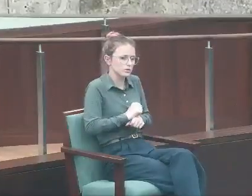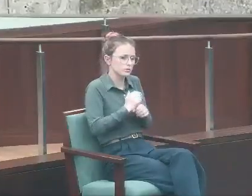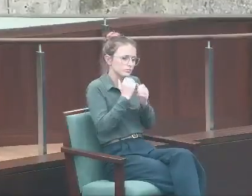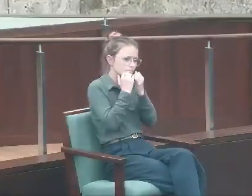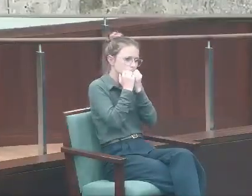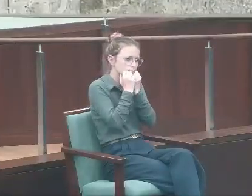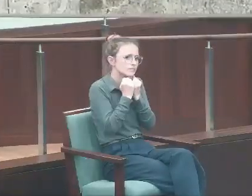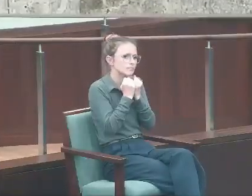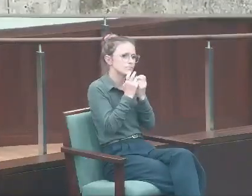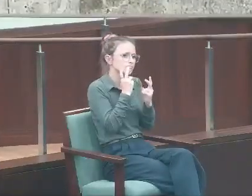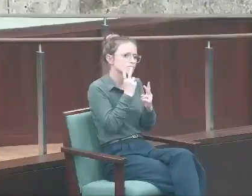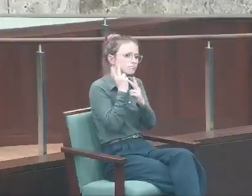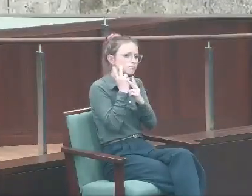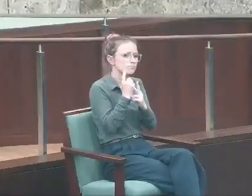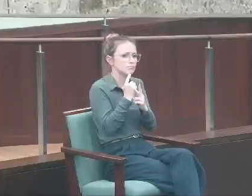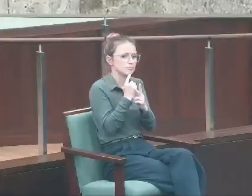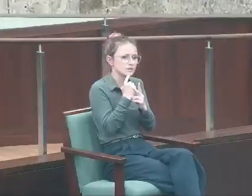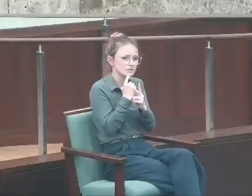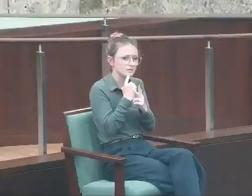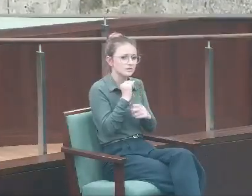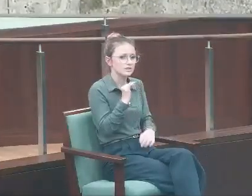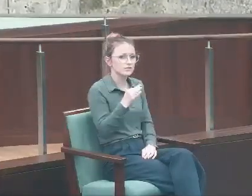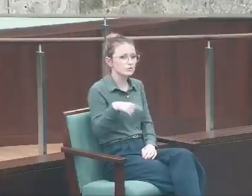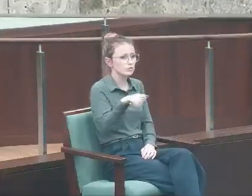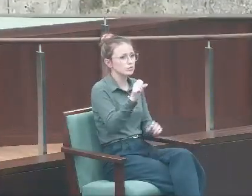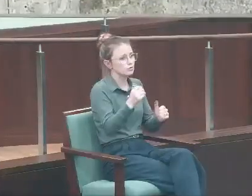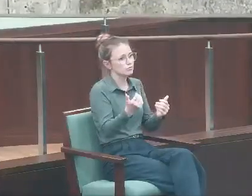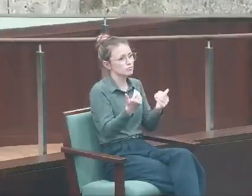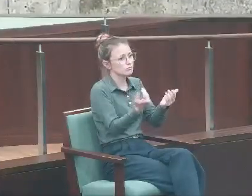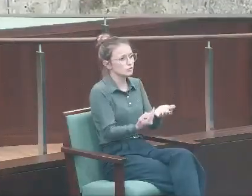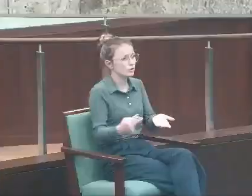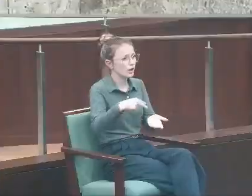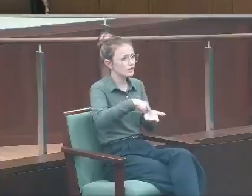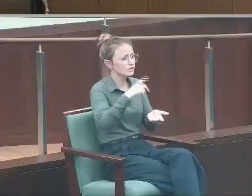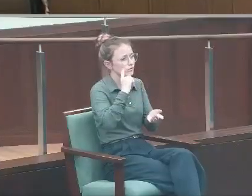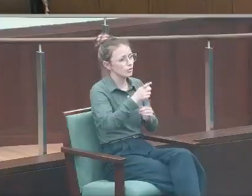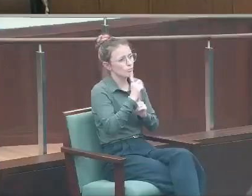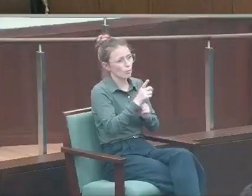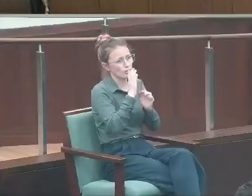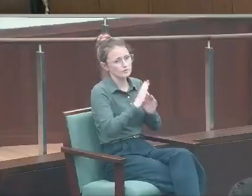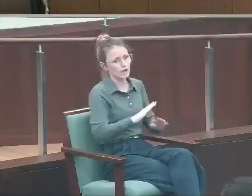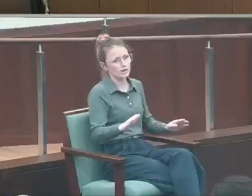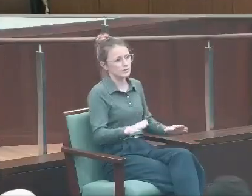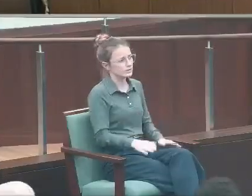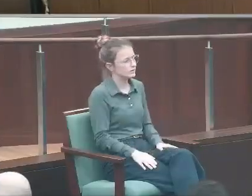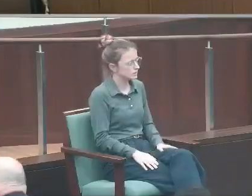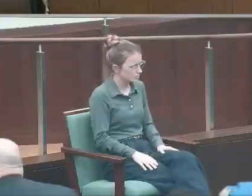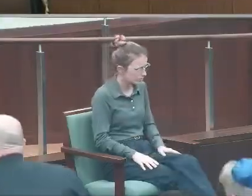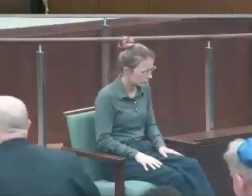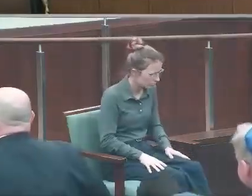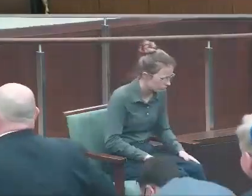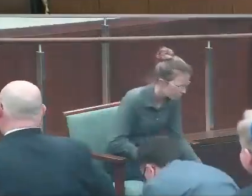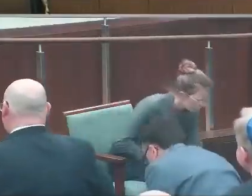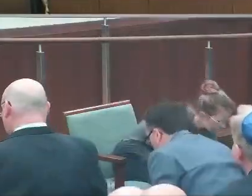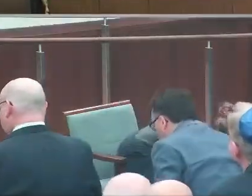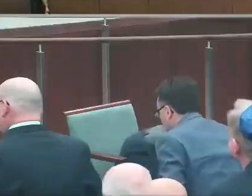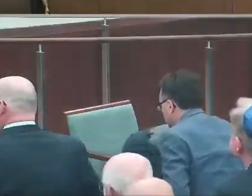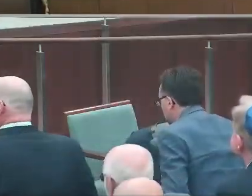Zichrono livracha. If you would all please rise, if you can, for a moment of silence.